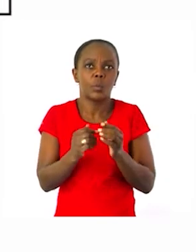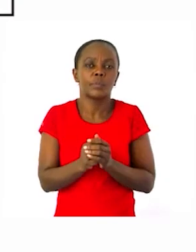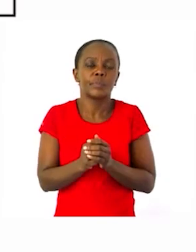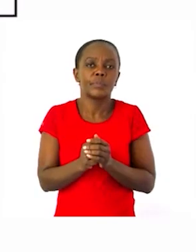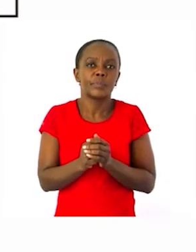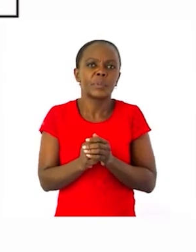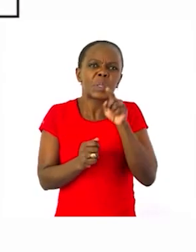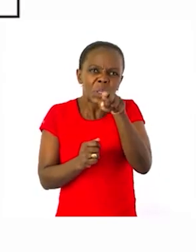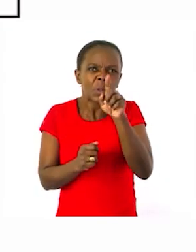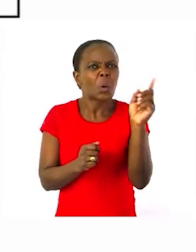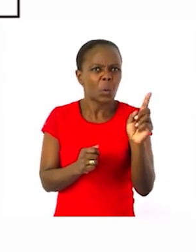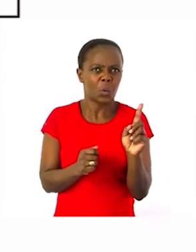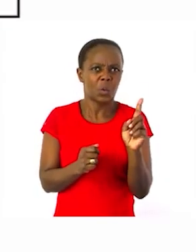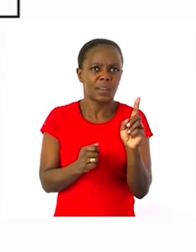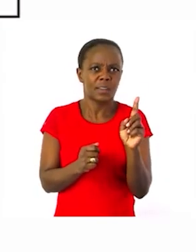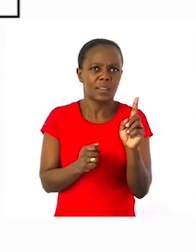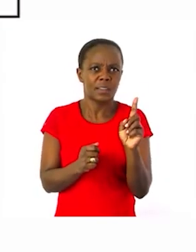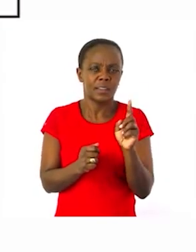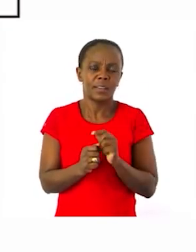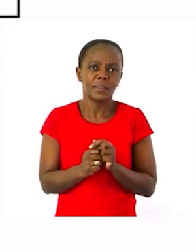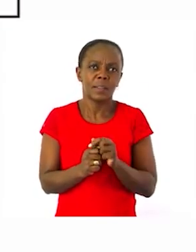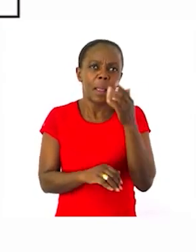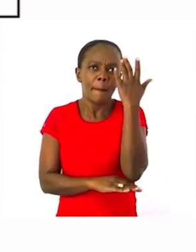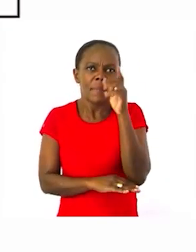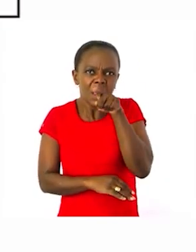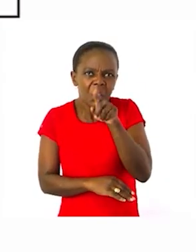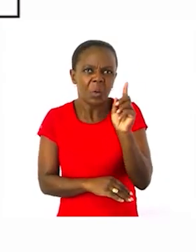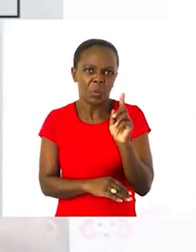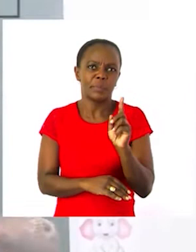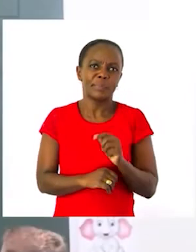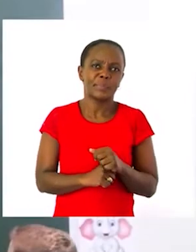name the picture on the board.